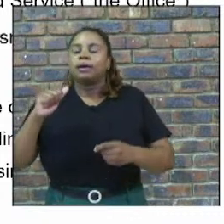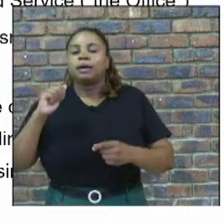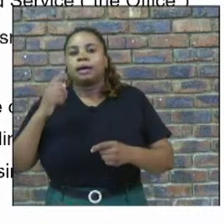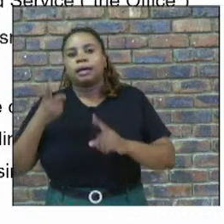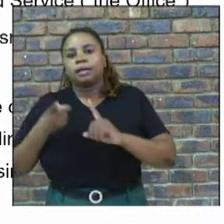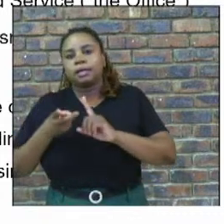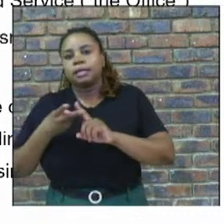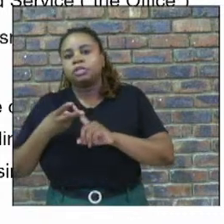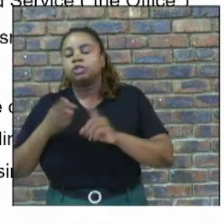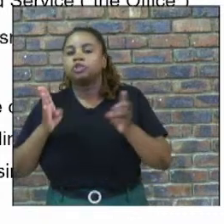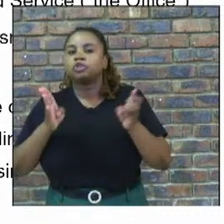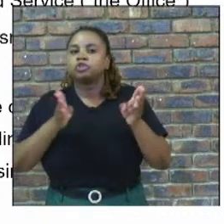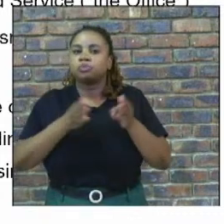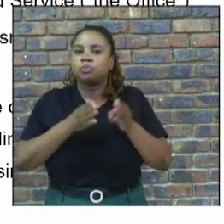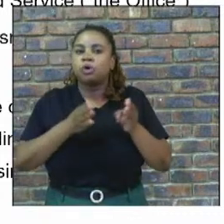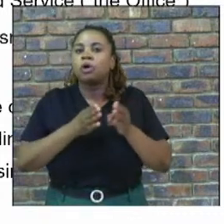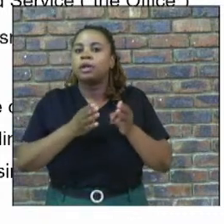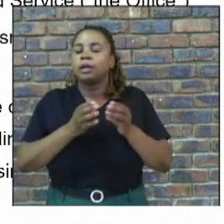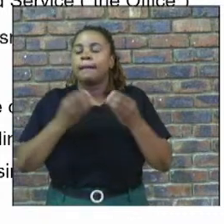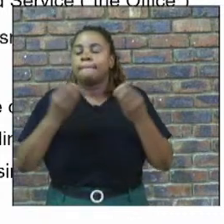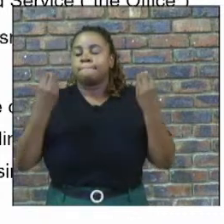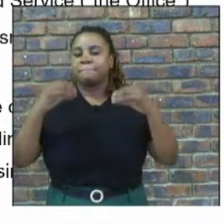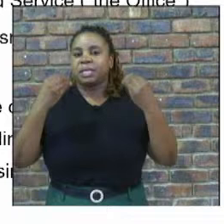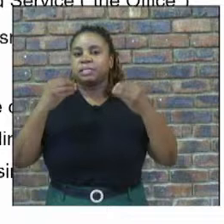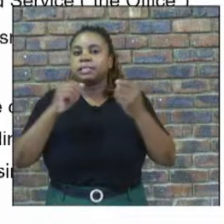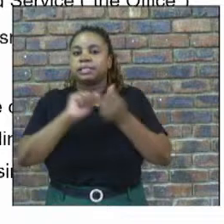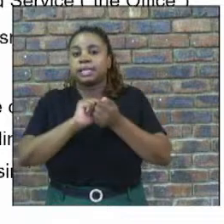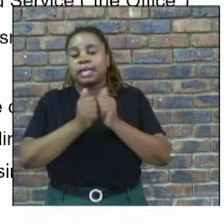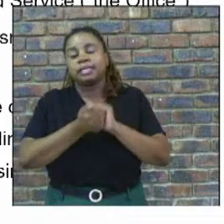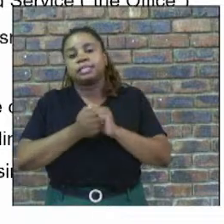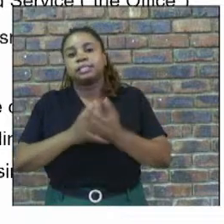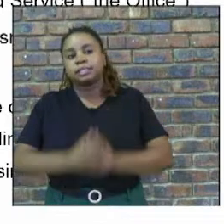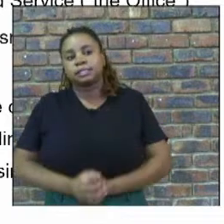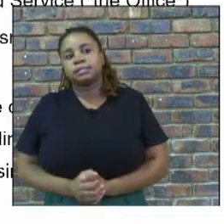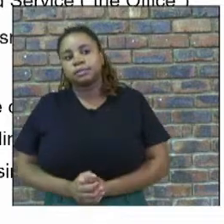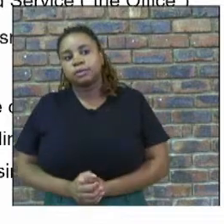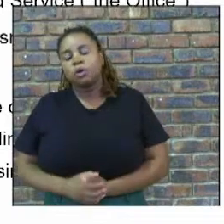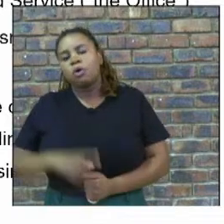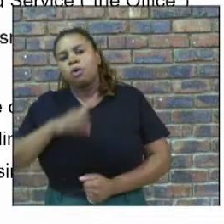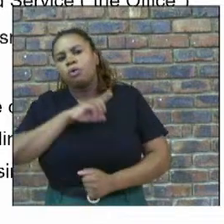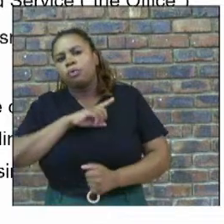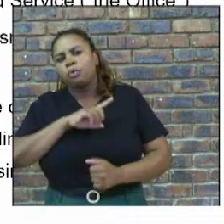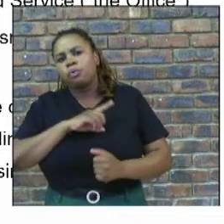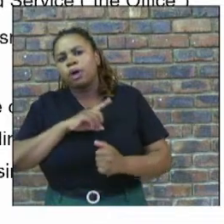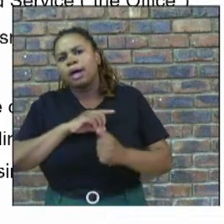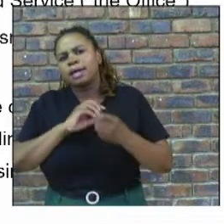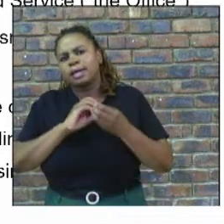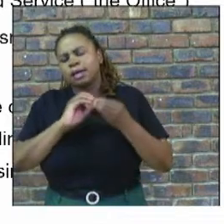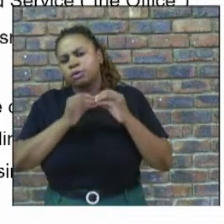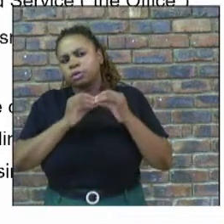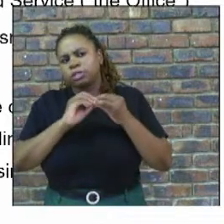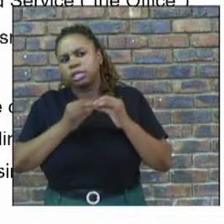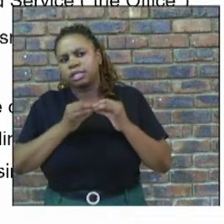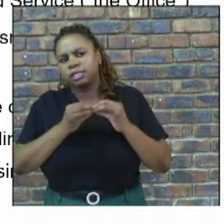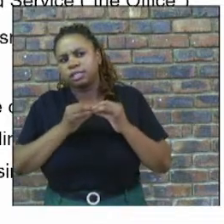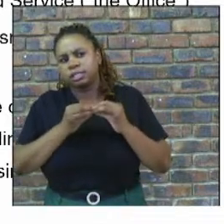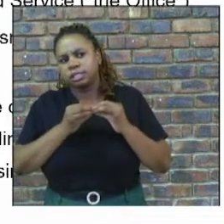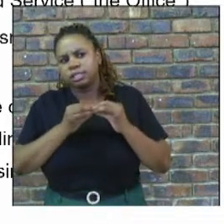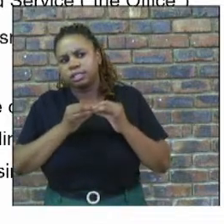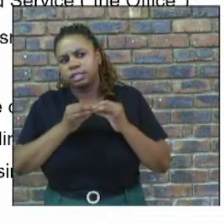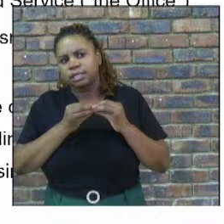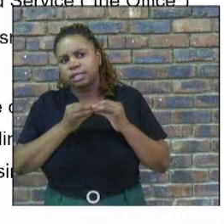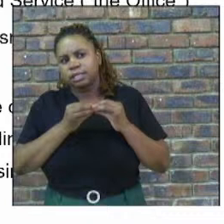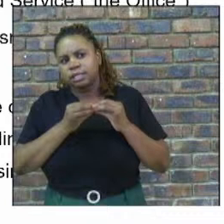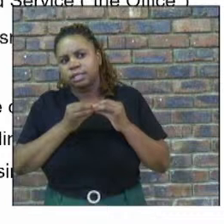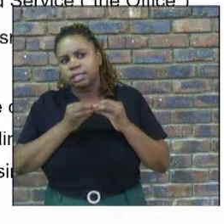Agency. Why did the department decide to amalgamate the three agencies? It has transpired that people,